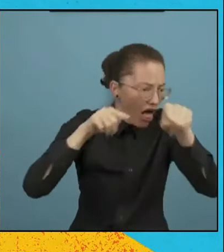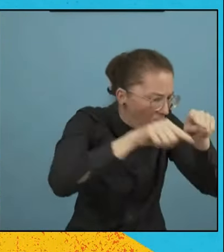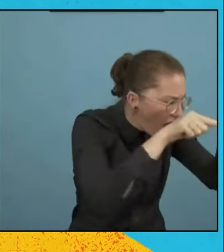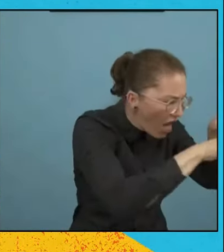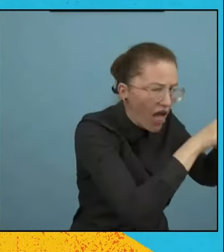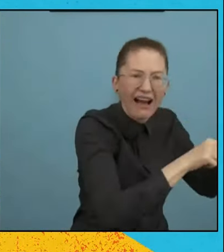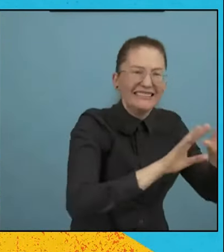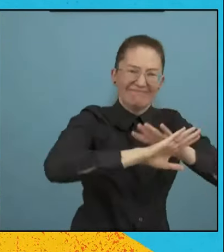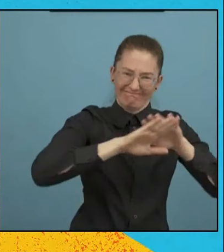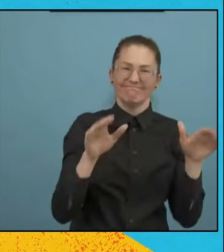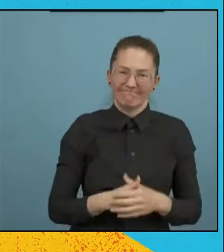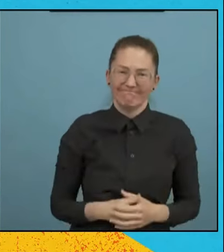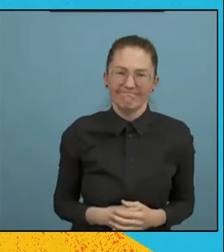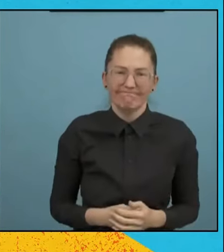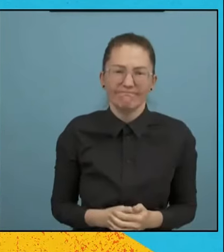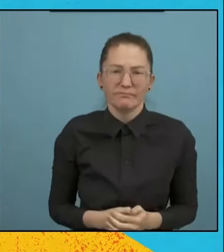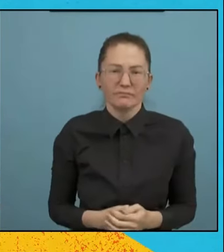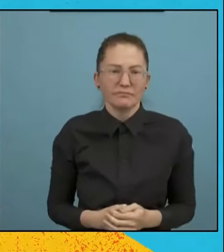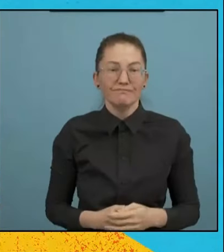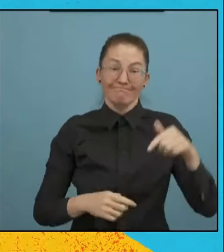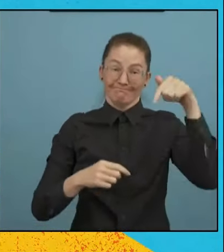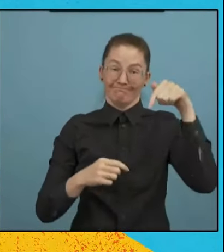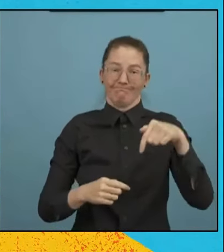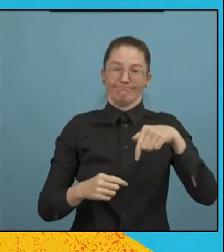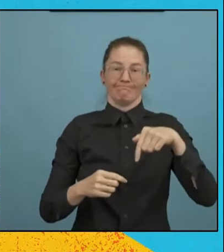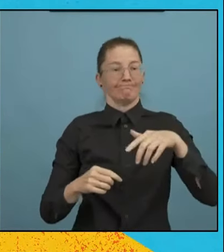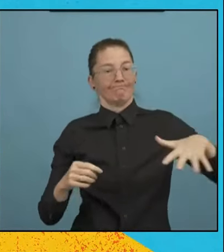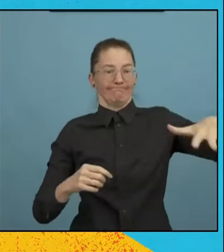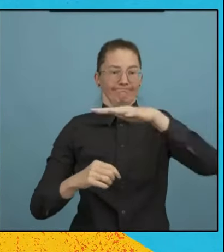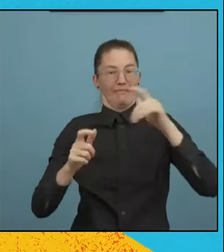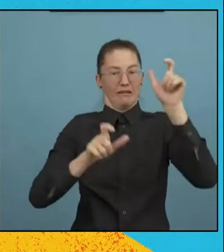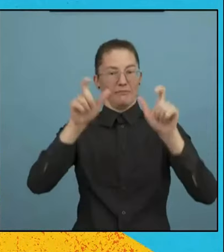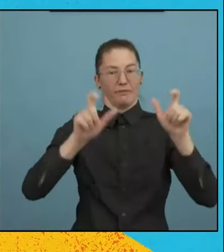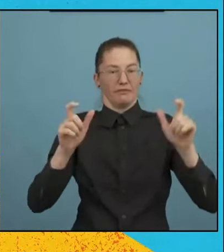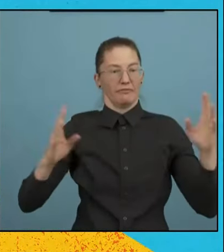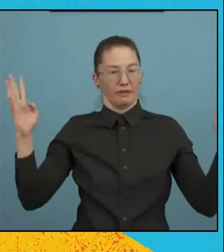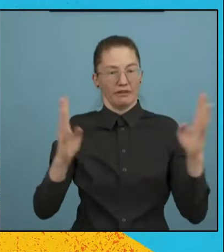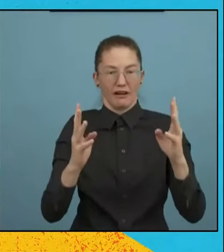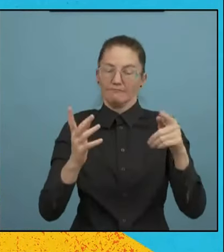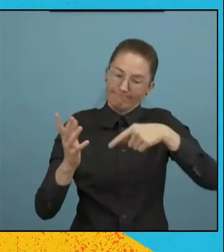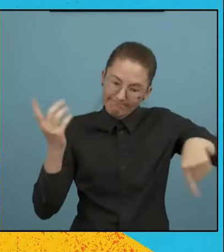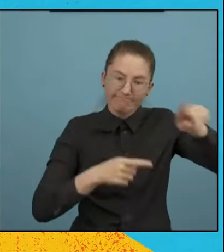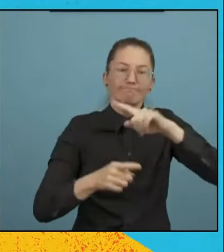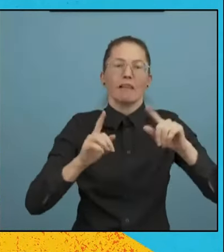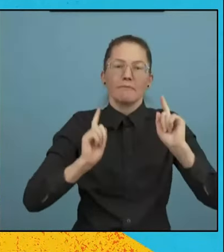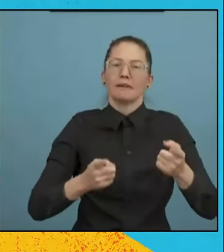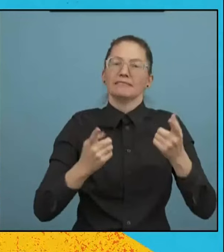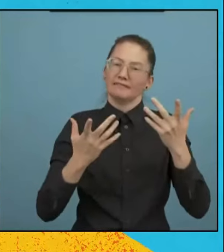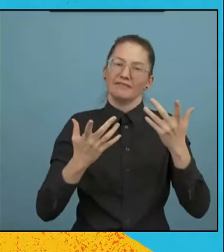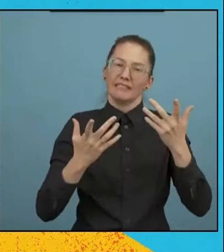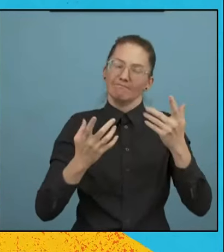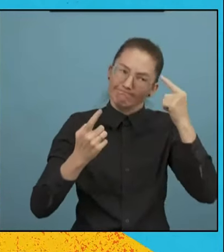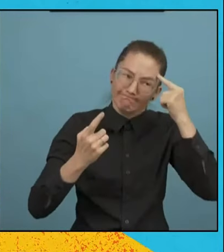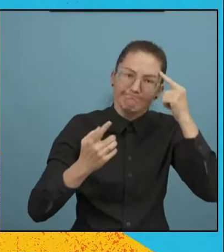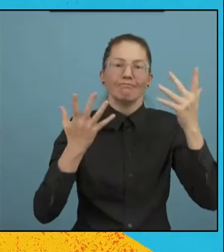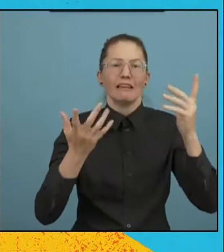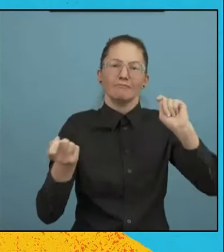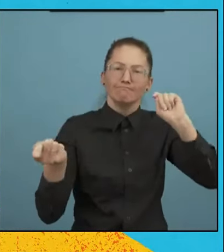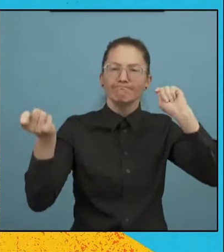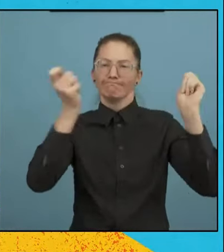not? We are distracted. We are being distracted. Let's be honest, there's a lot of politics involved in trying to basically focus